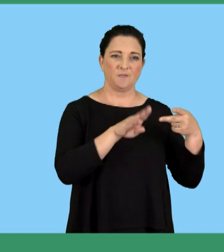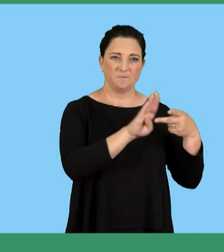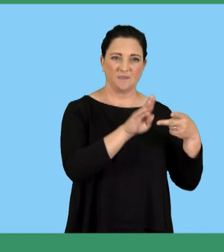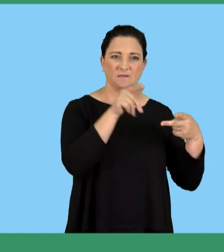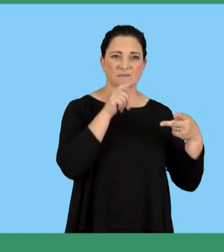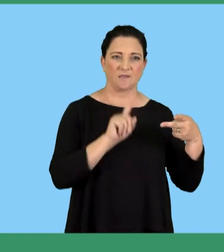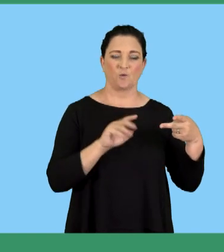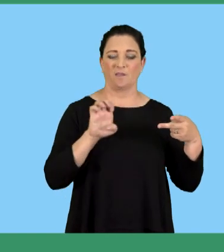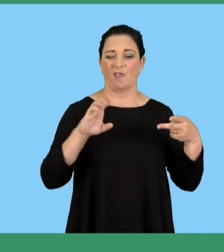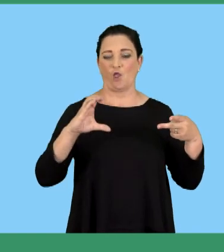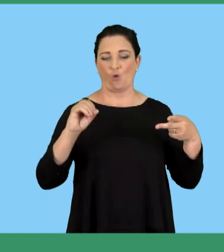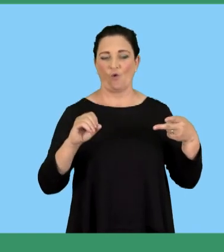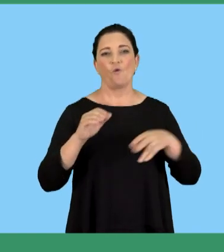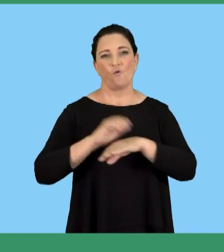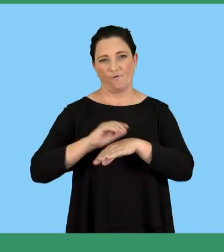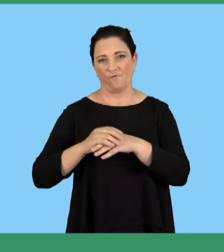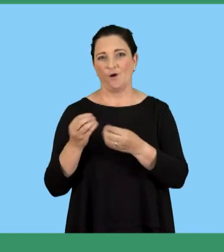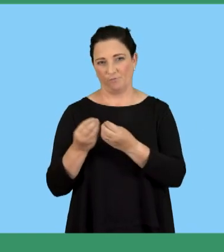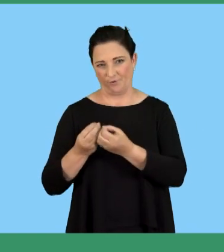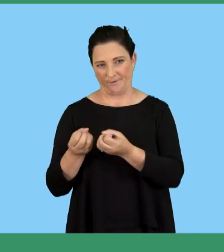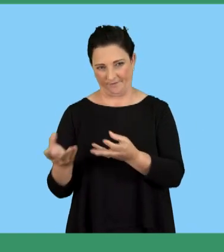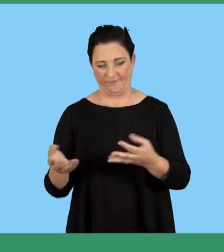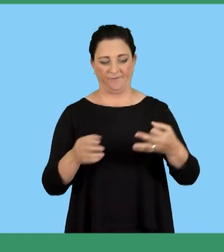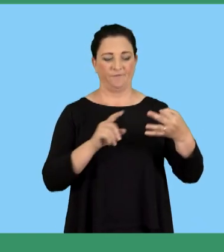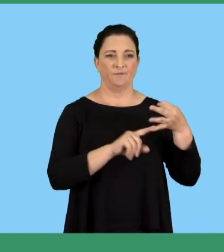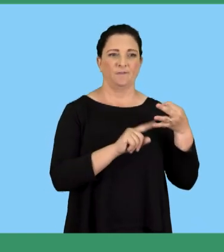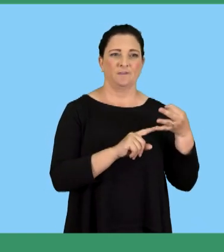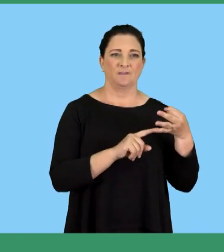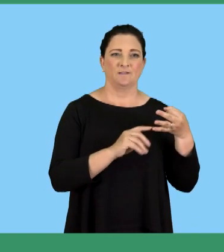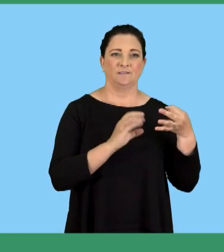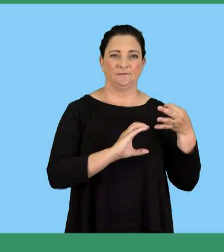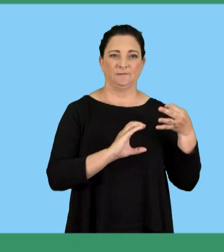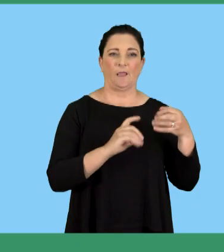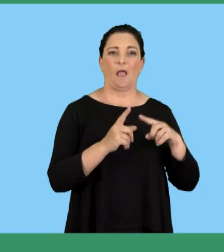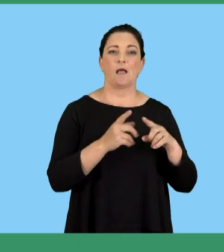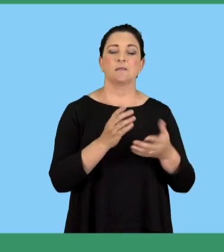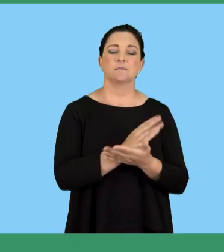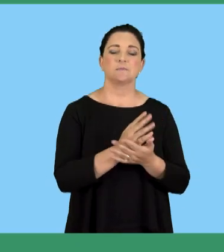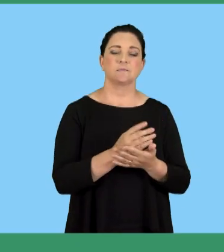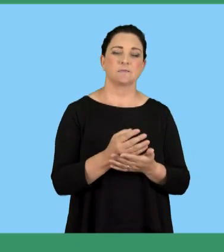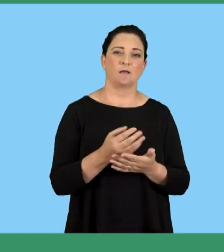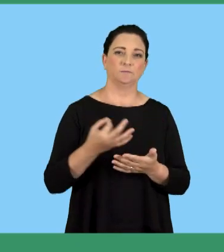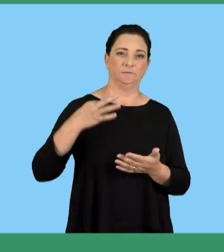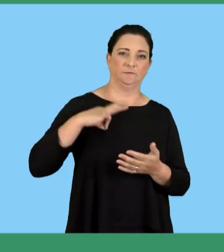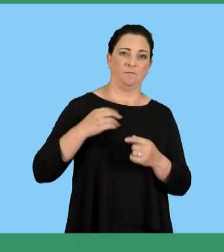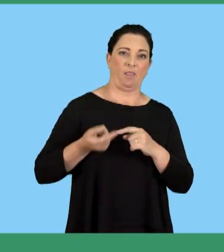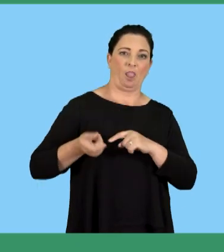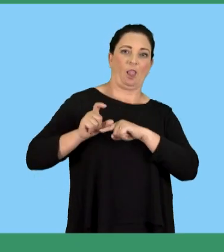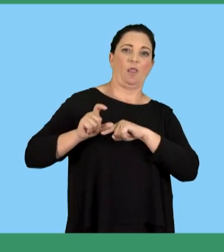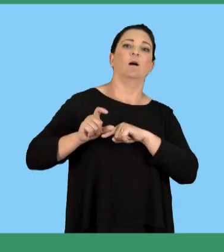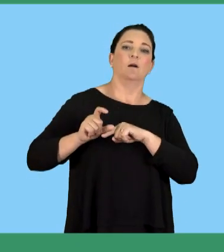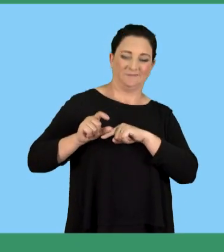produce eco-friendly products, and then another one says some of their surplus income was used to do what now?